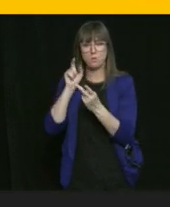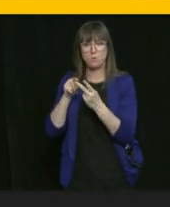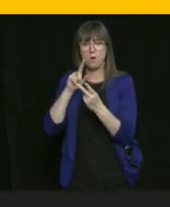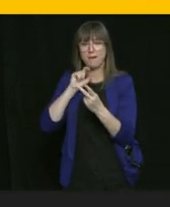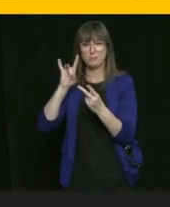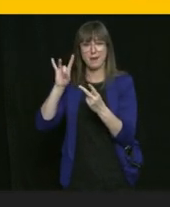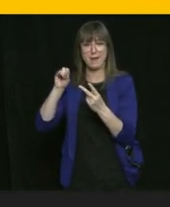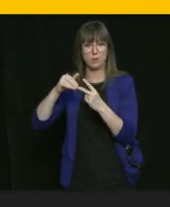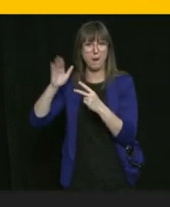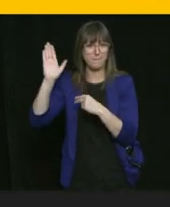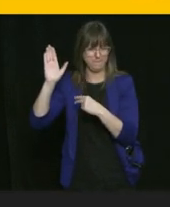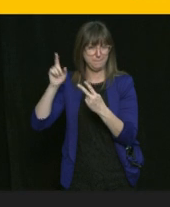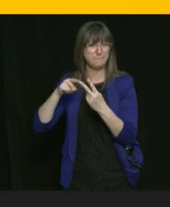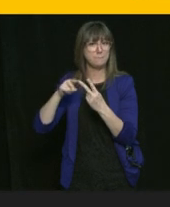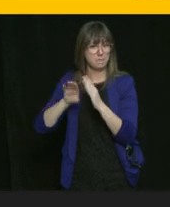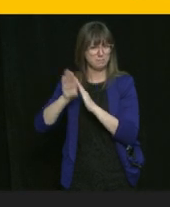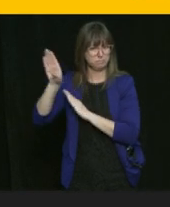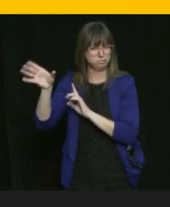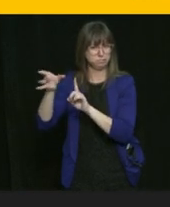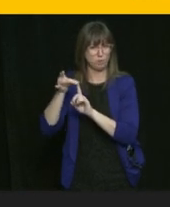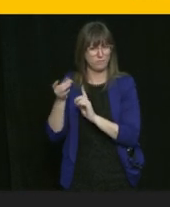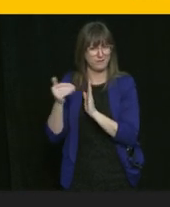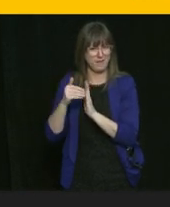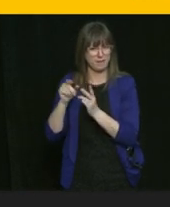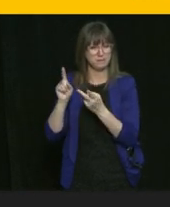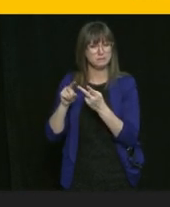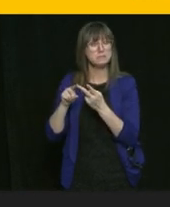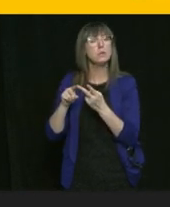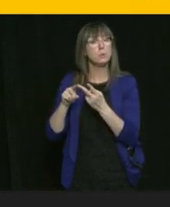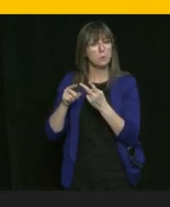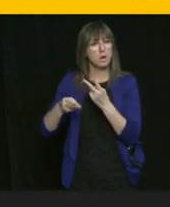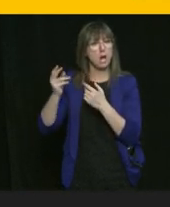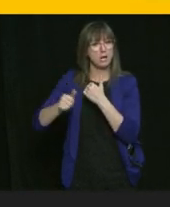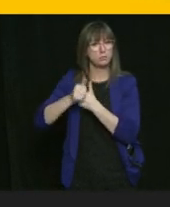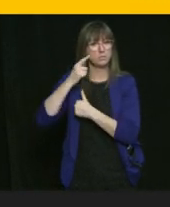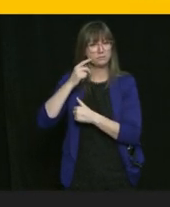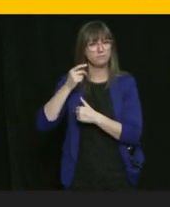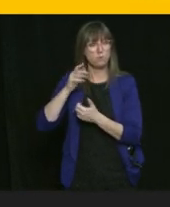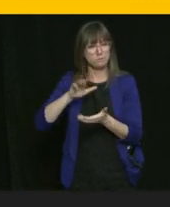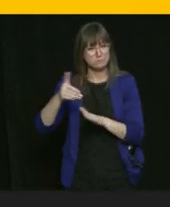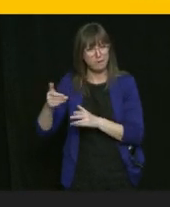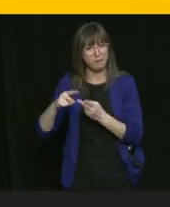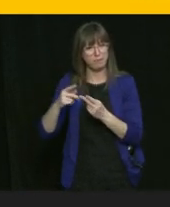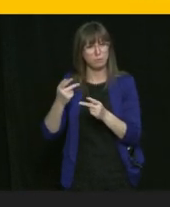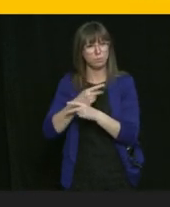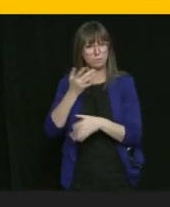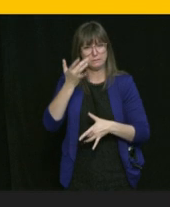years of age and older, which is the age group at highest risk for severe illness and death.